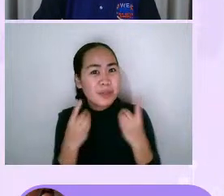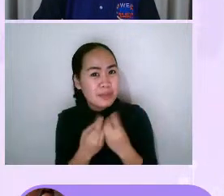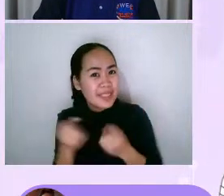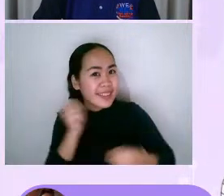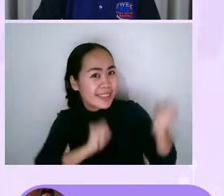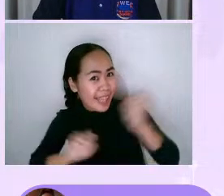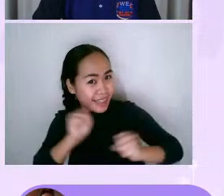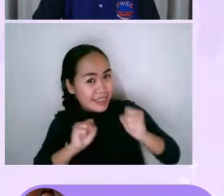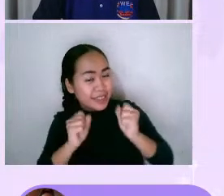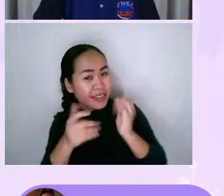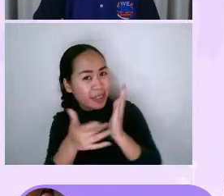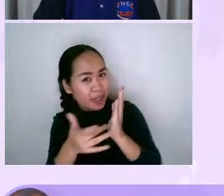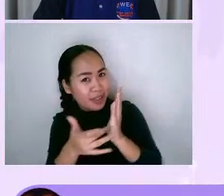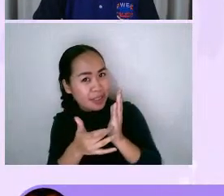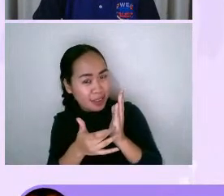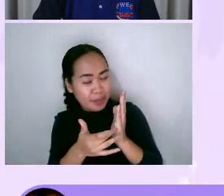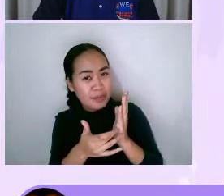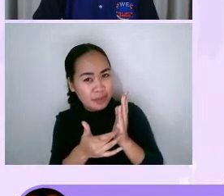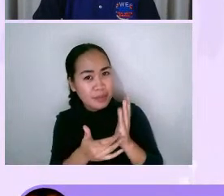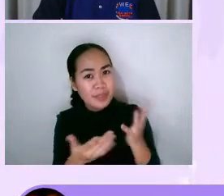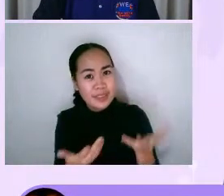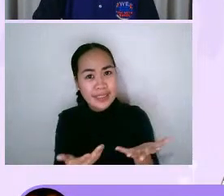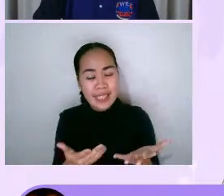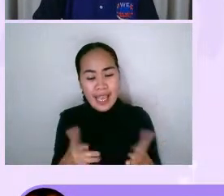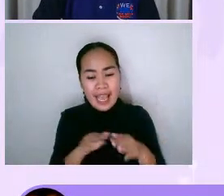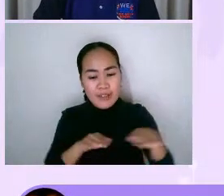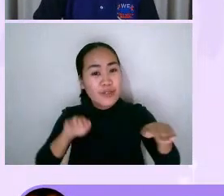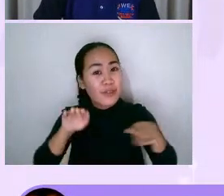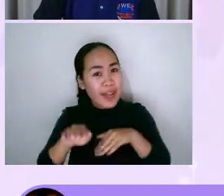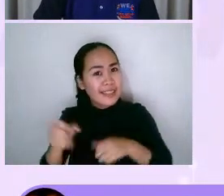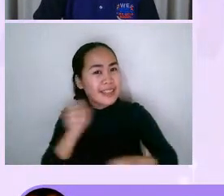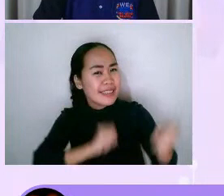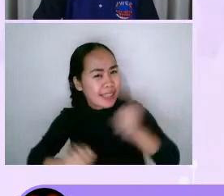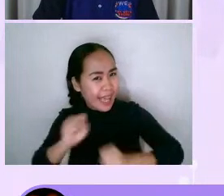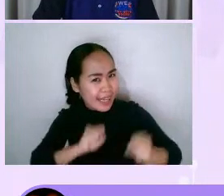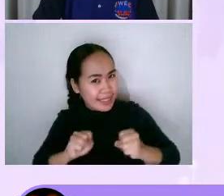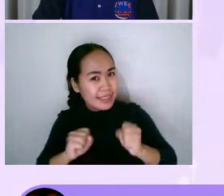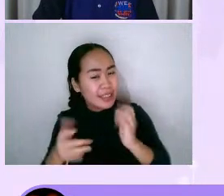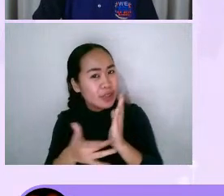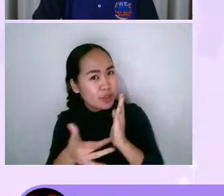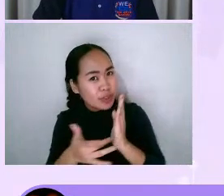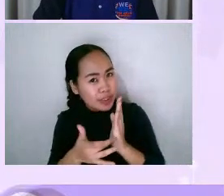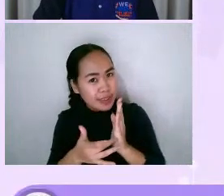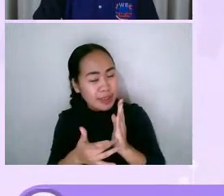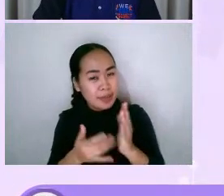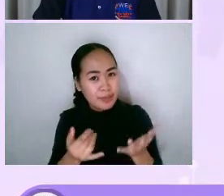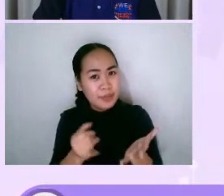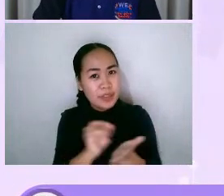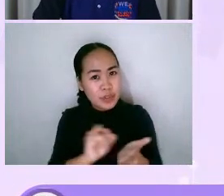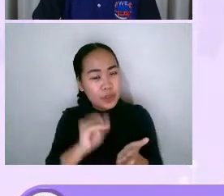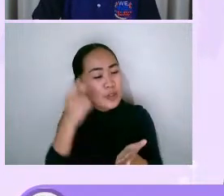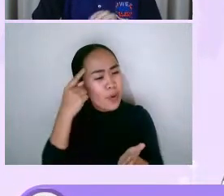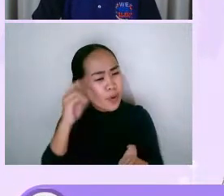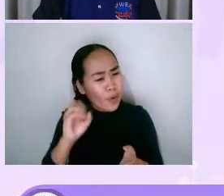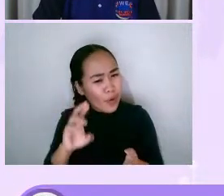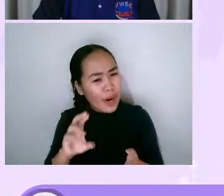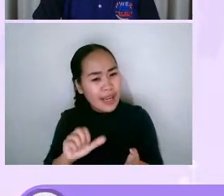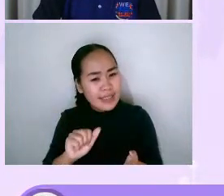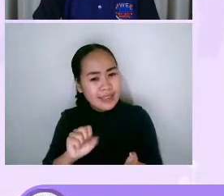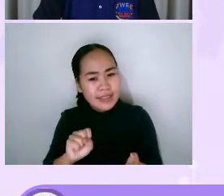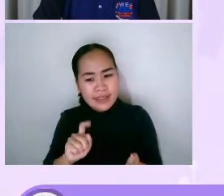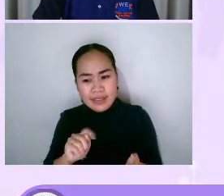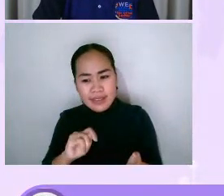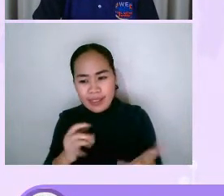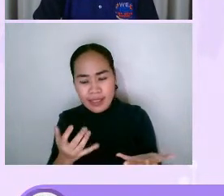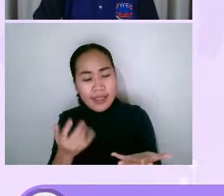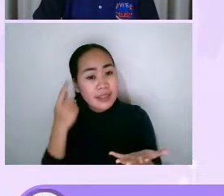and Technology, specifically the Advanced Science and Technology Institute, or ASTI. It's a